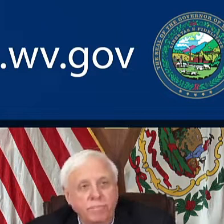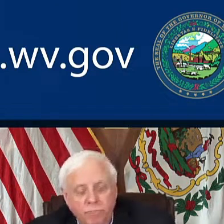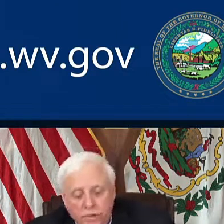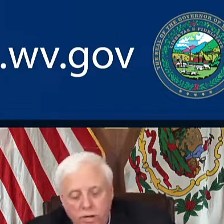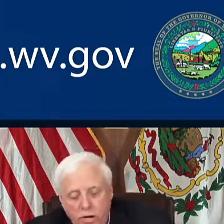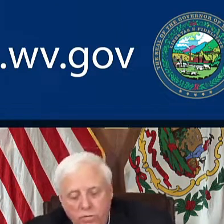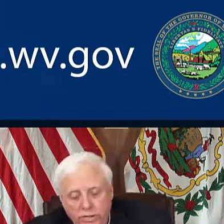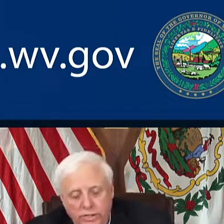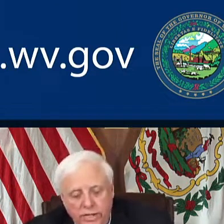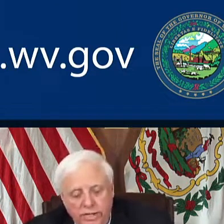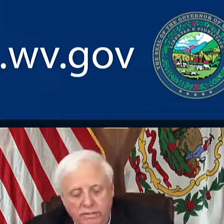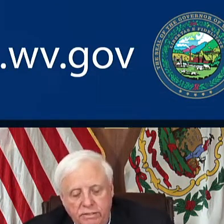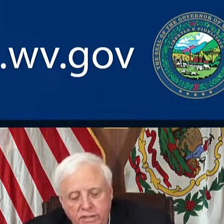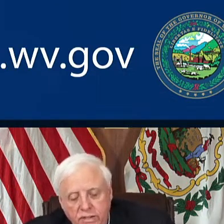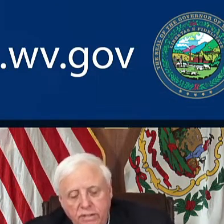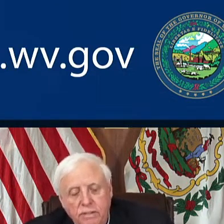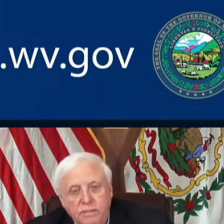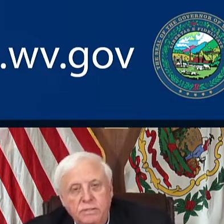DOTGOV,